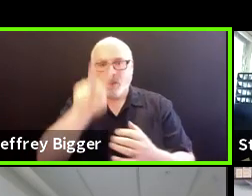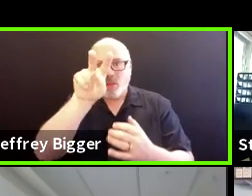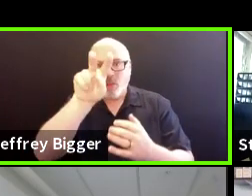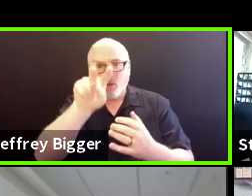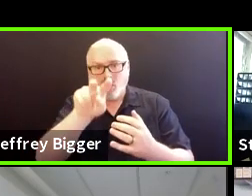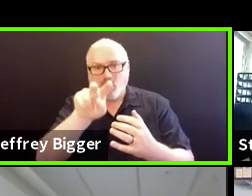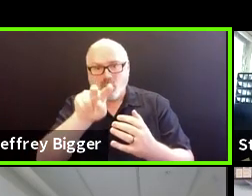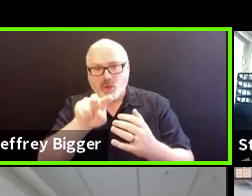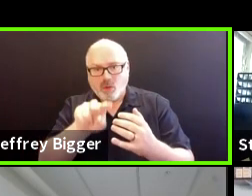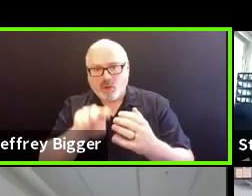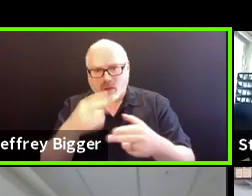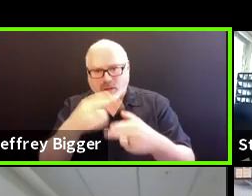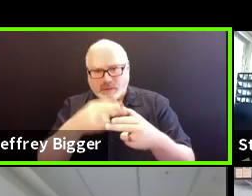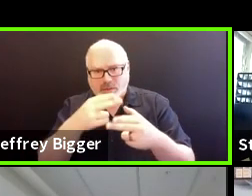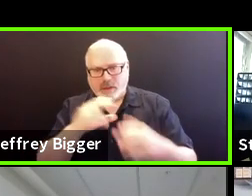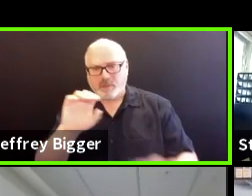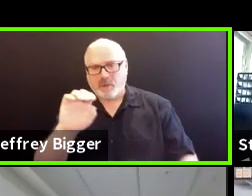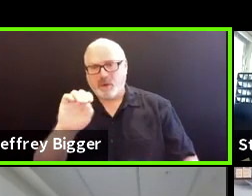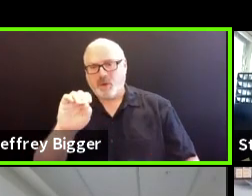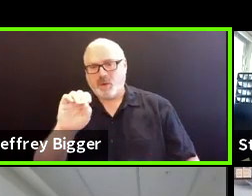for Oscar.